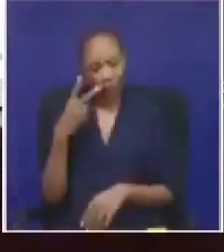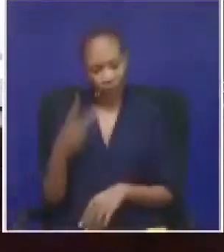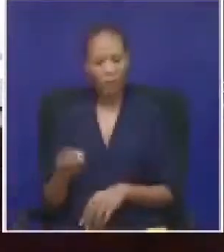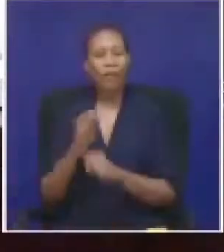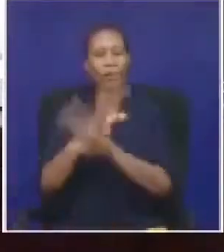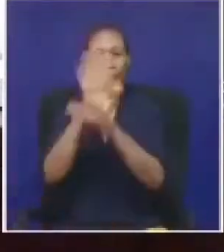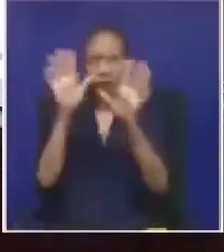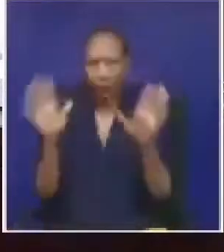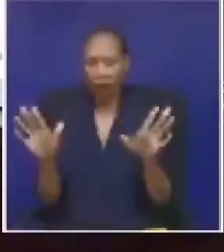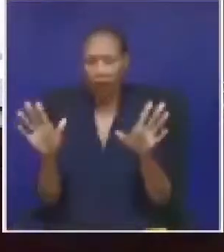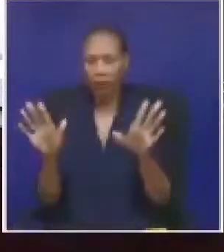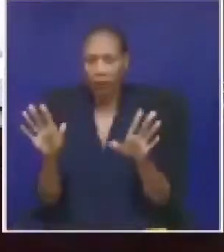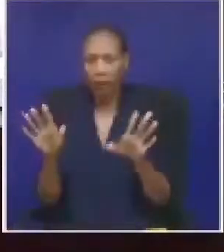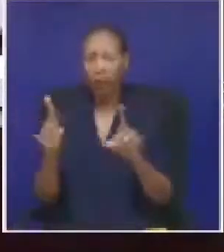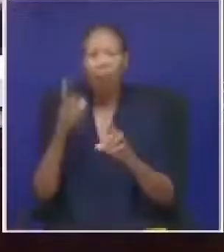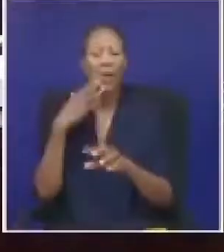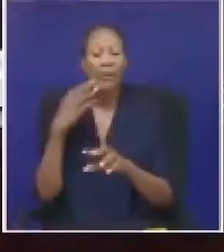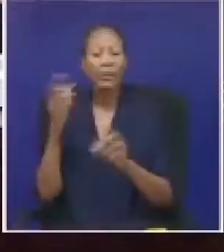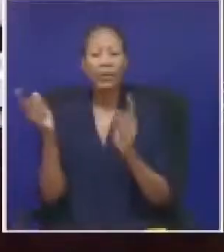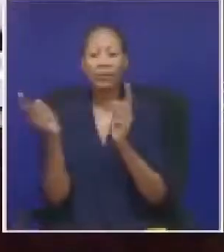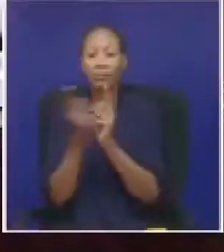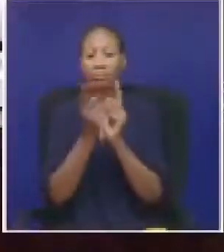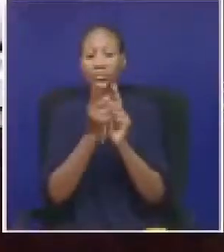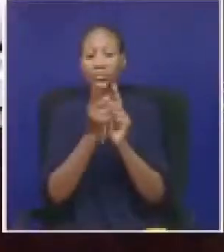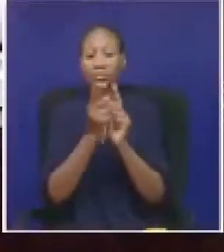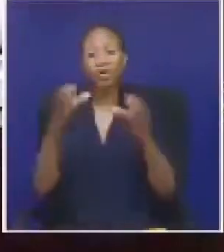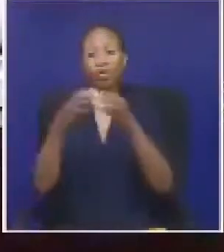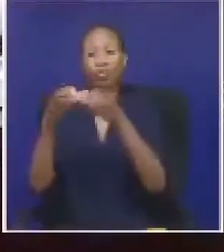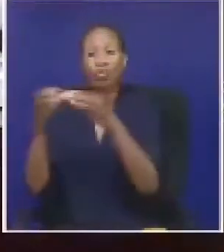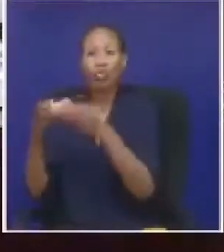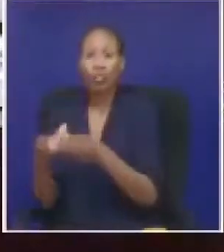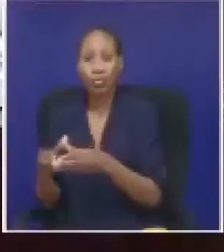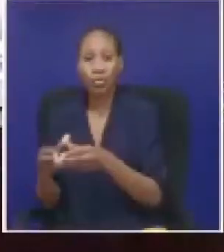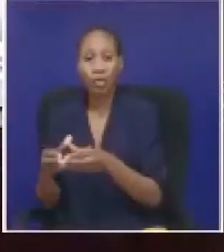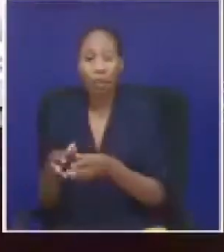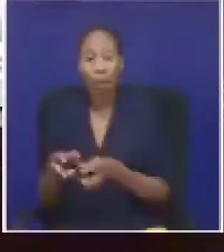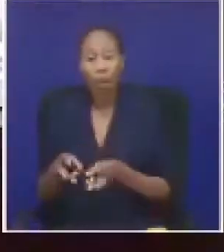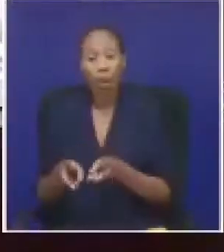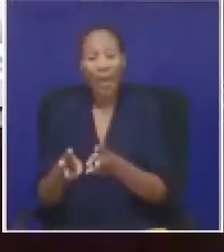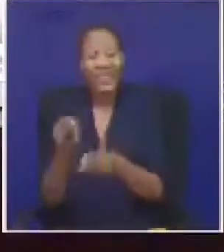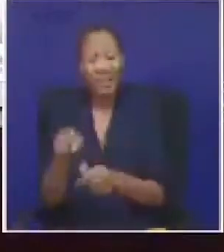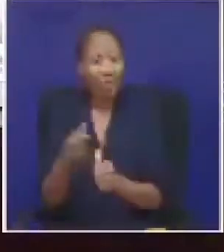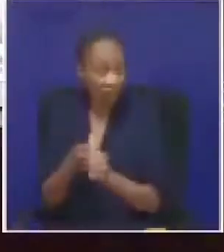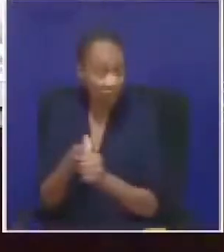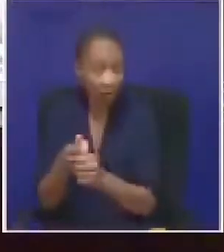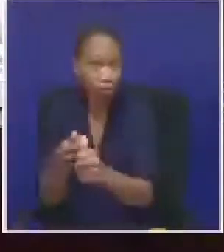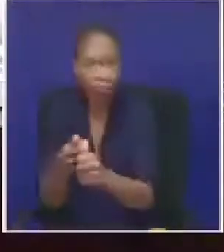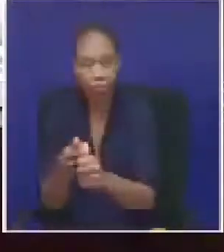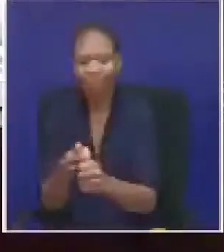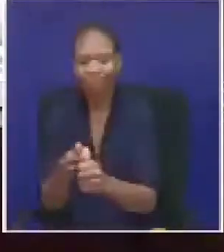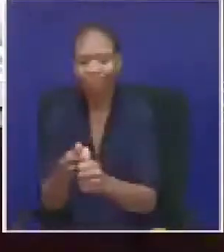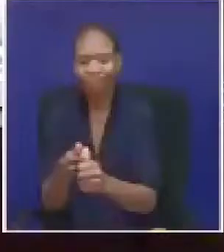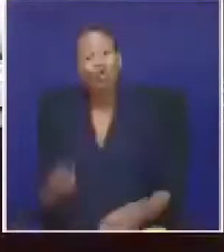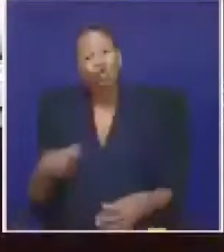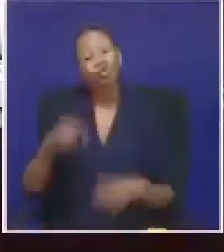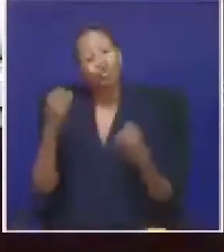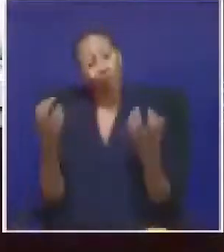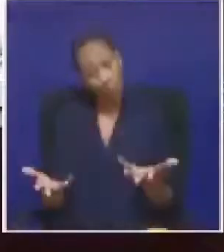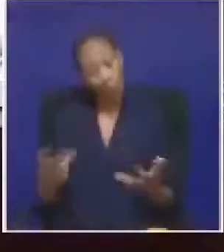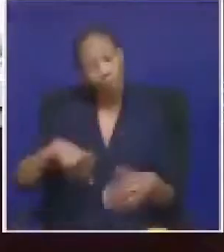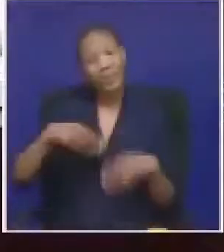with other parties, we're not able to go that route, and therefore